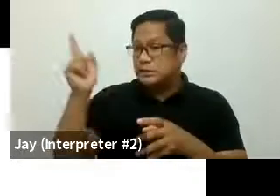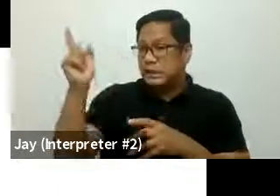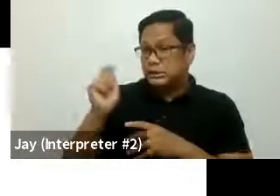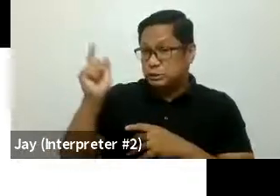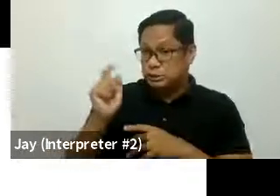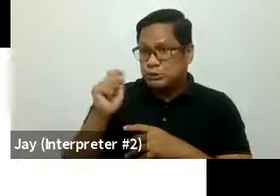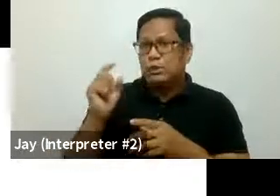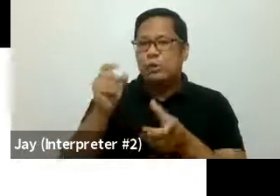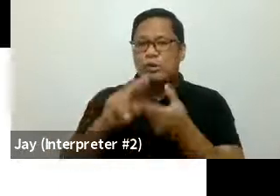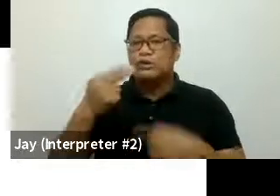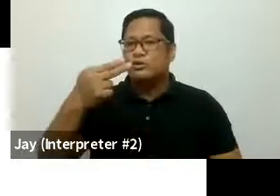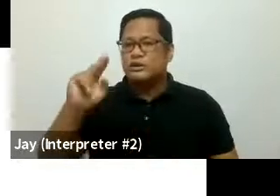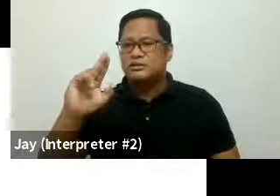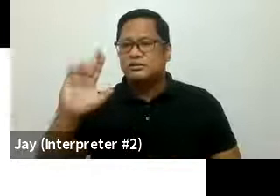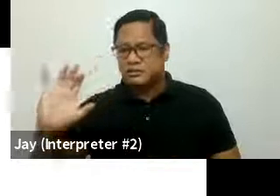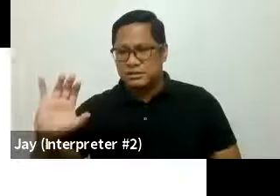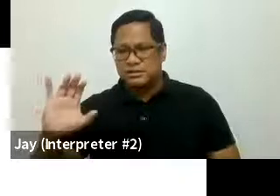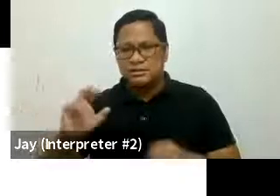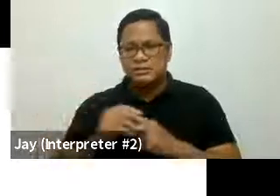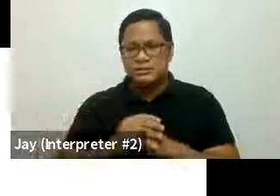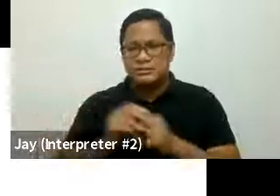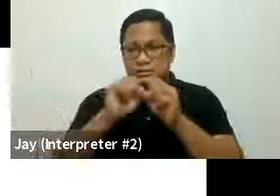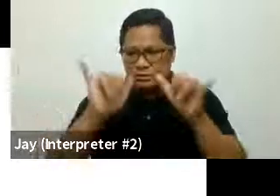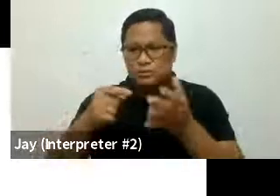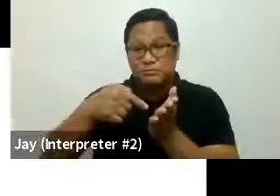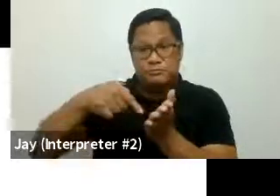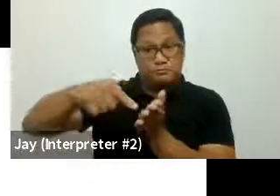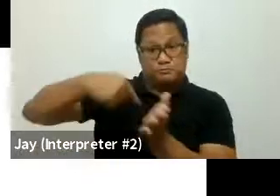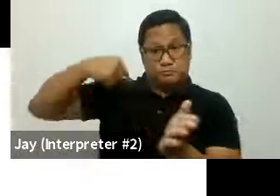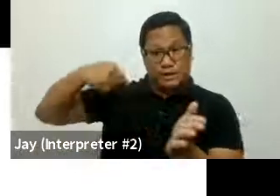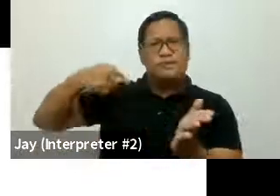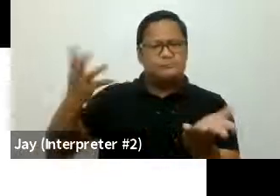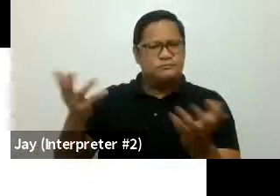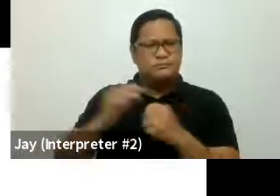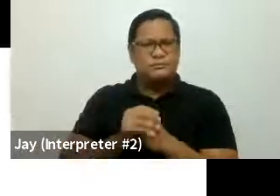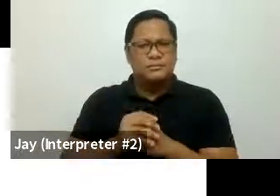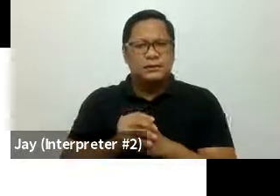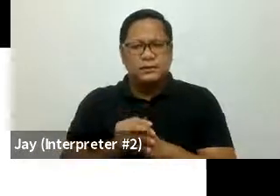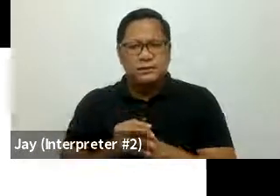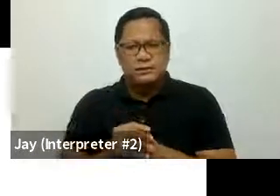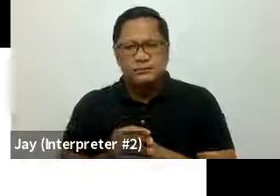the UHC system, financing system of Korea, will pay them. And that helped a lot.